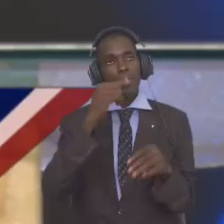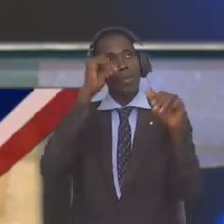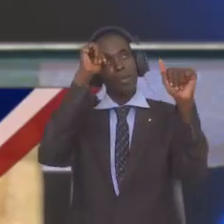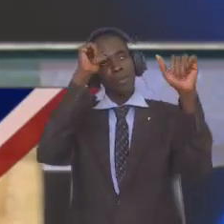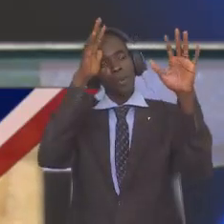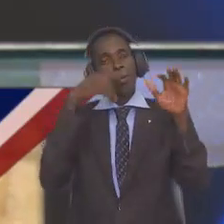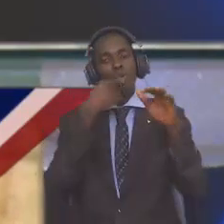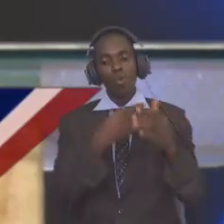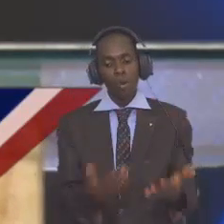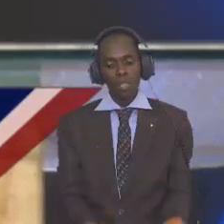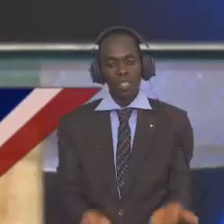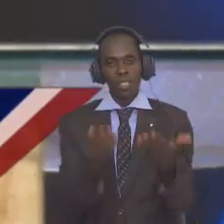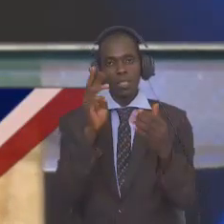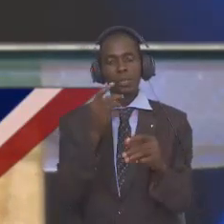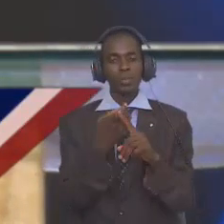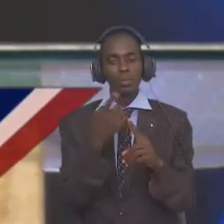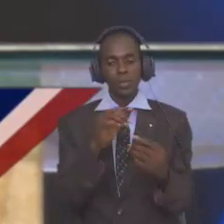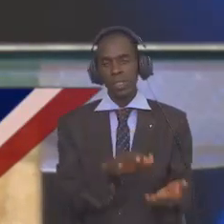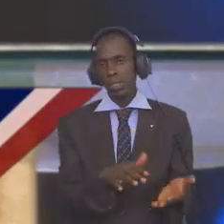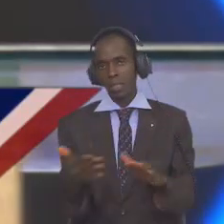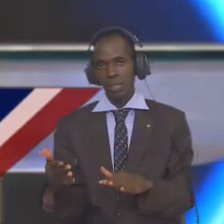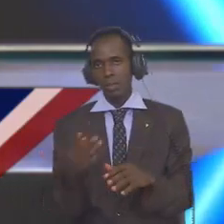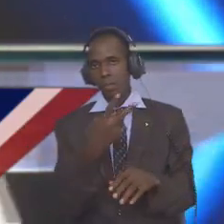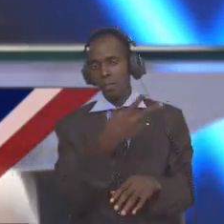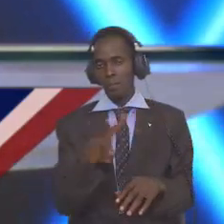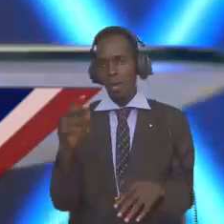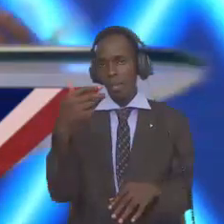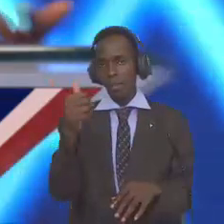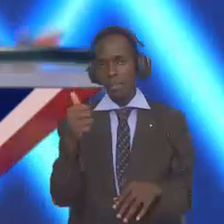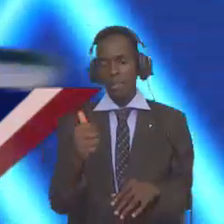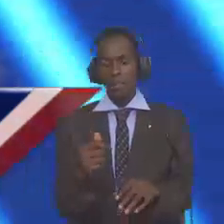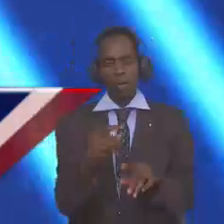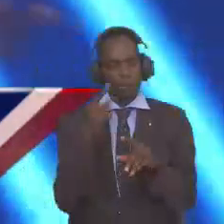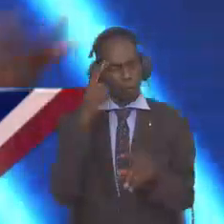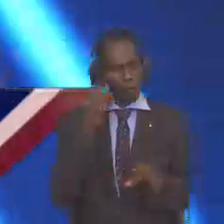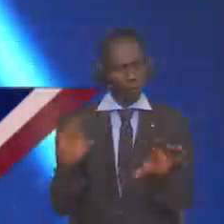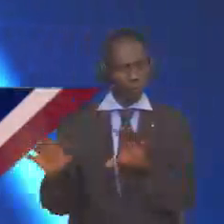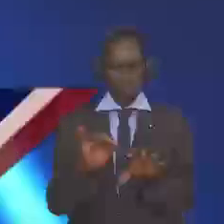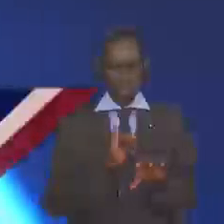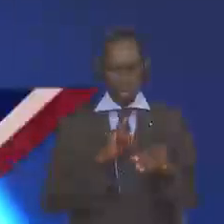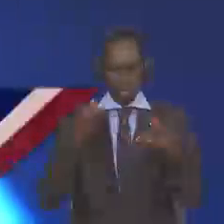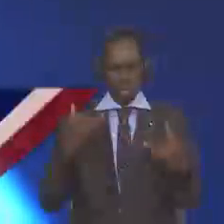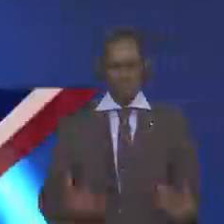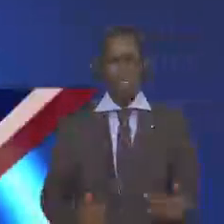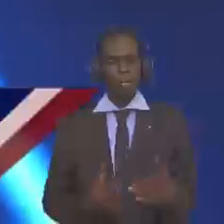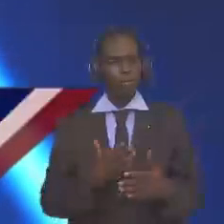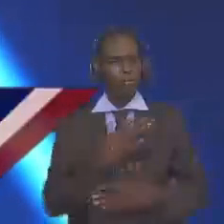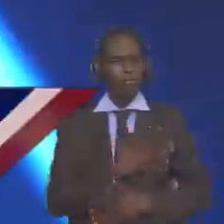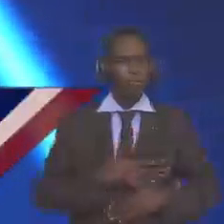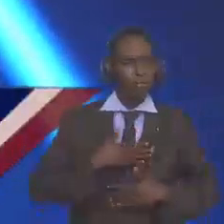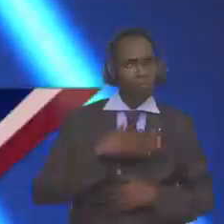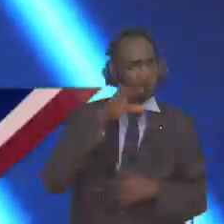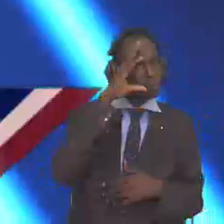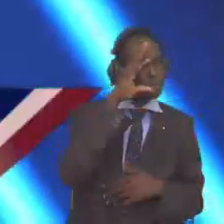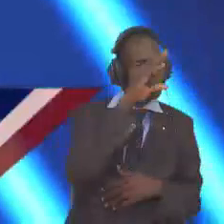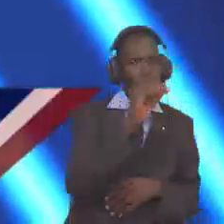raised him from the dead. Look at verse 10. For do I now persuade men or God? Or do